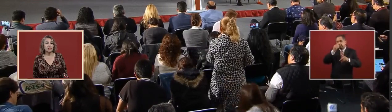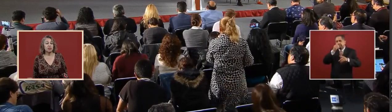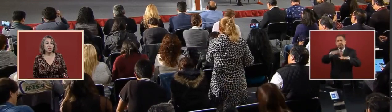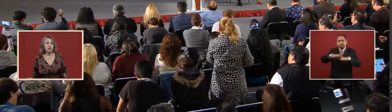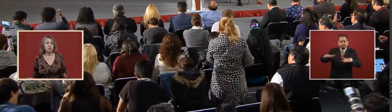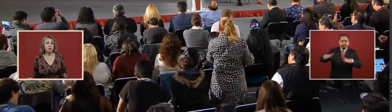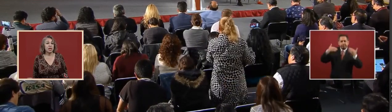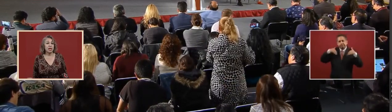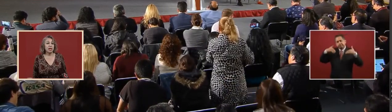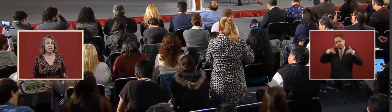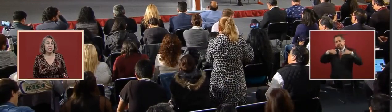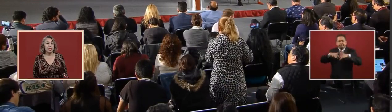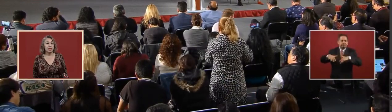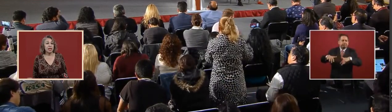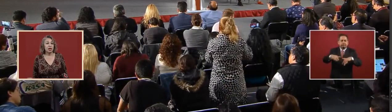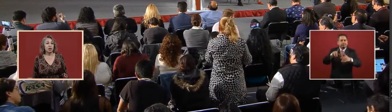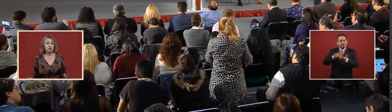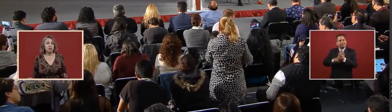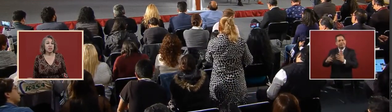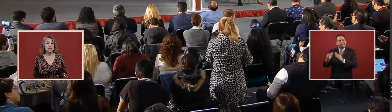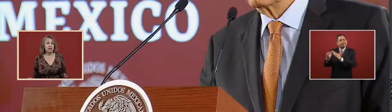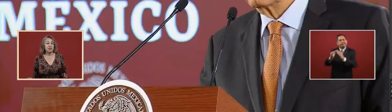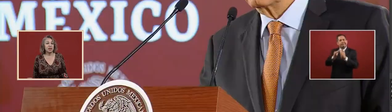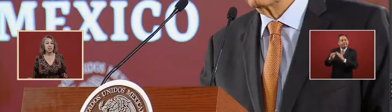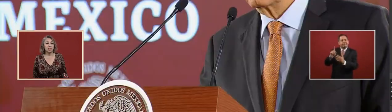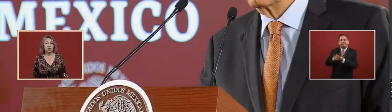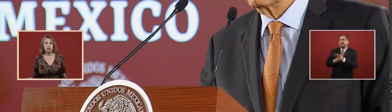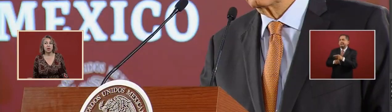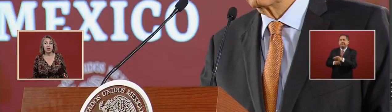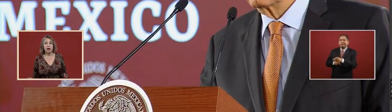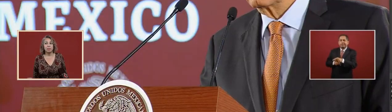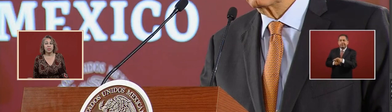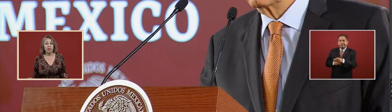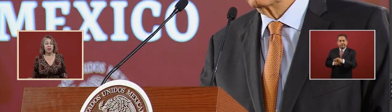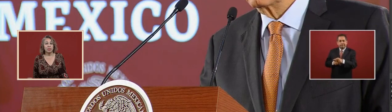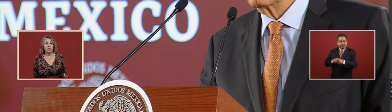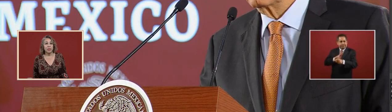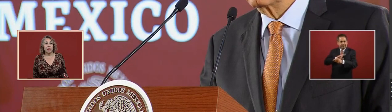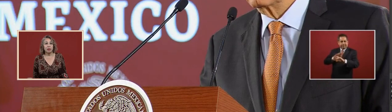And so that's where they go to these areas to